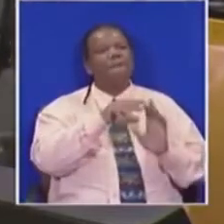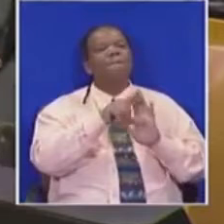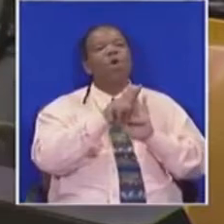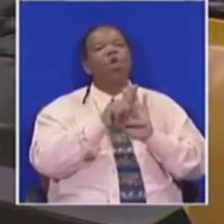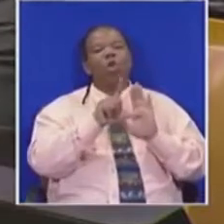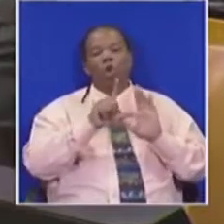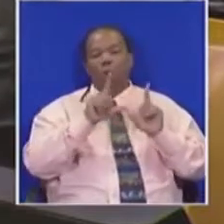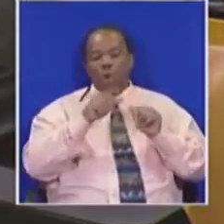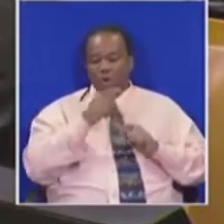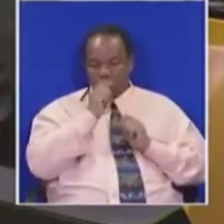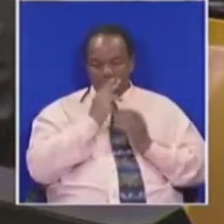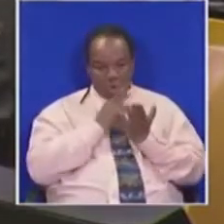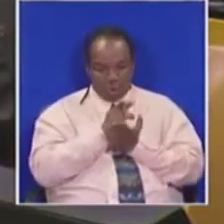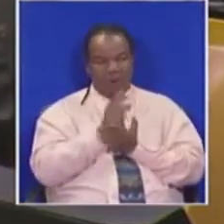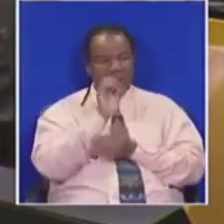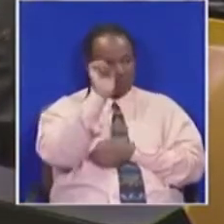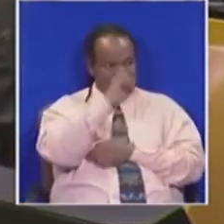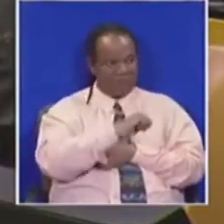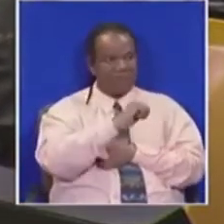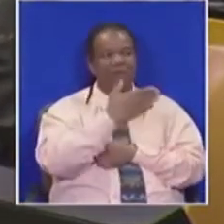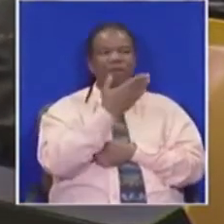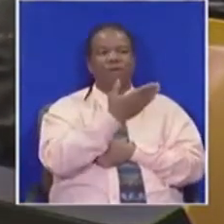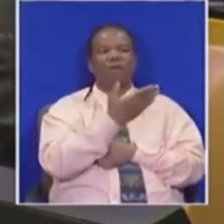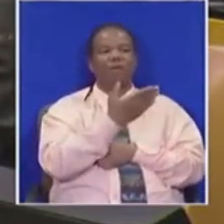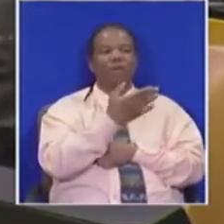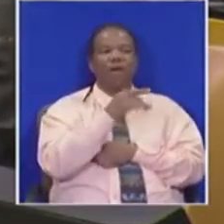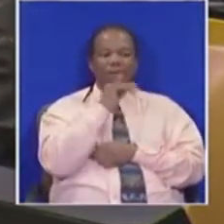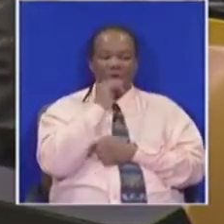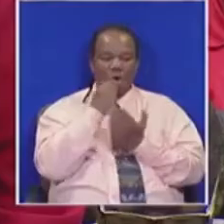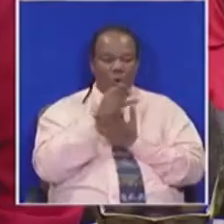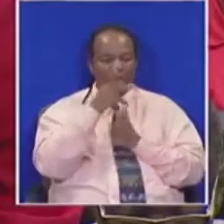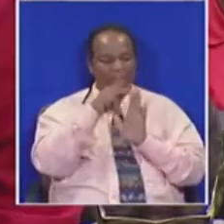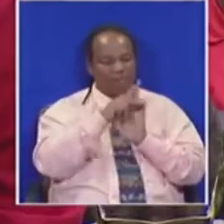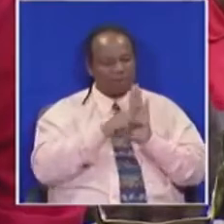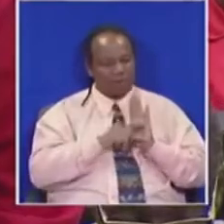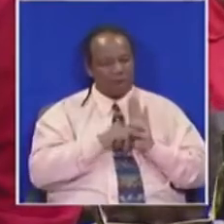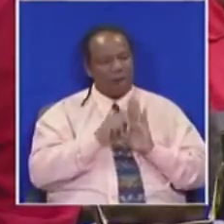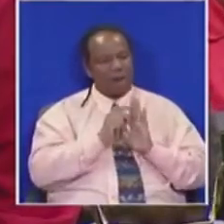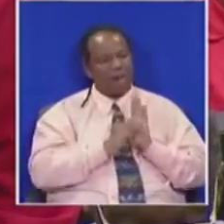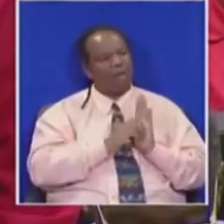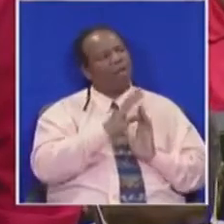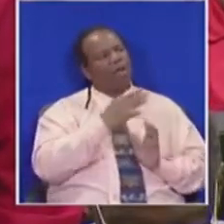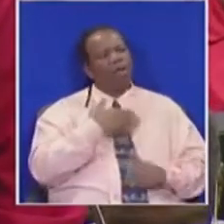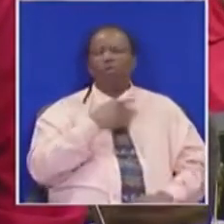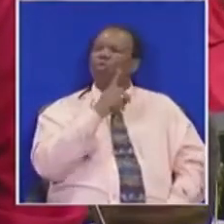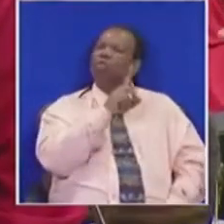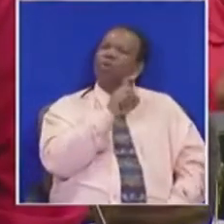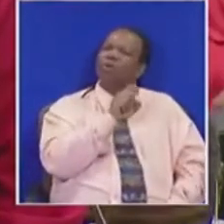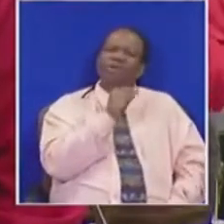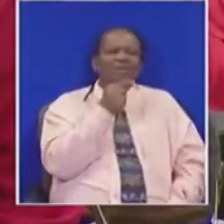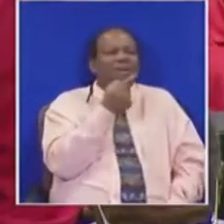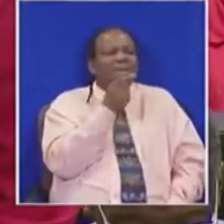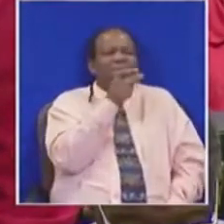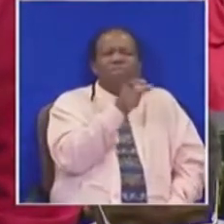The last time I checked, they say you are a lawyer. As a legal principle, do you think it is rational for a